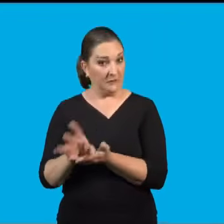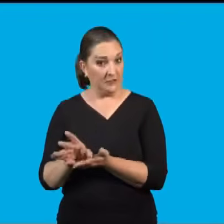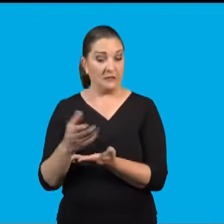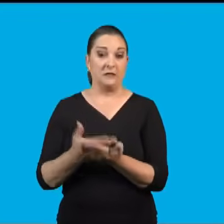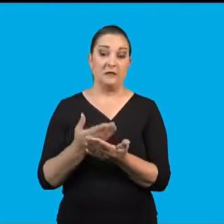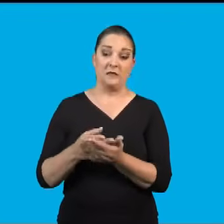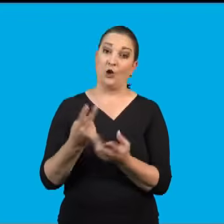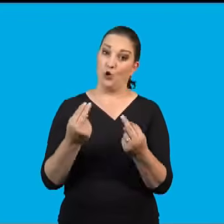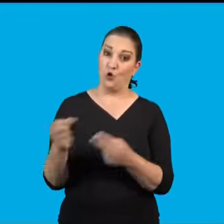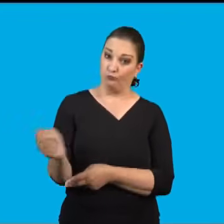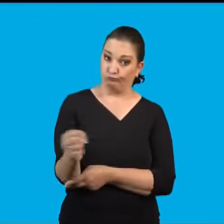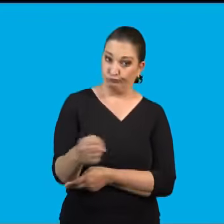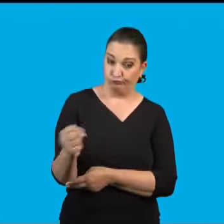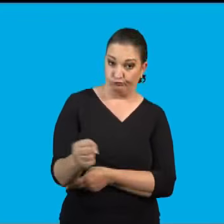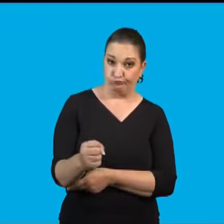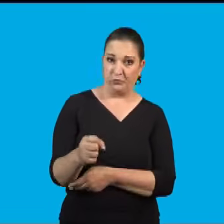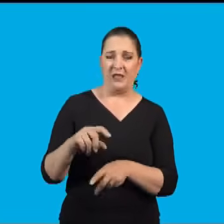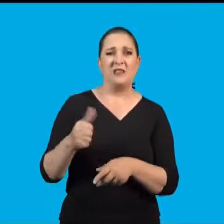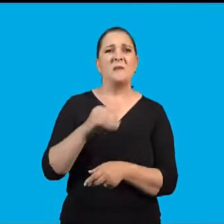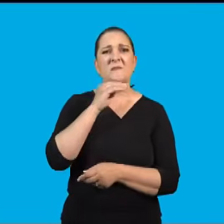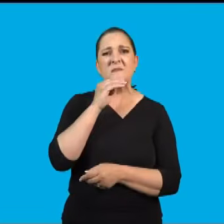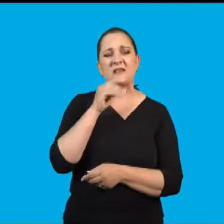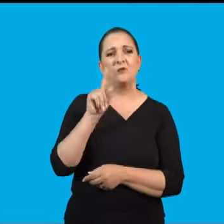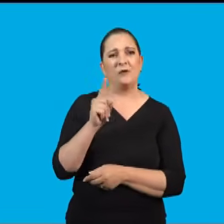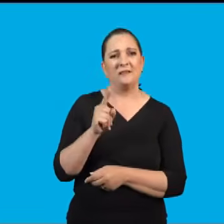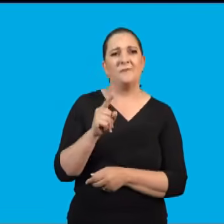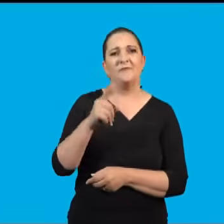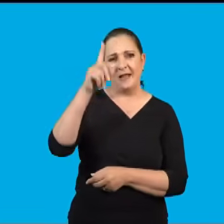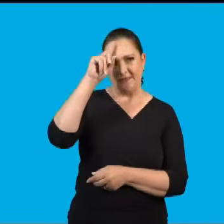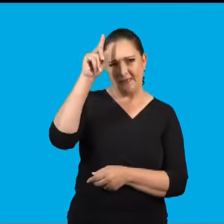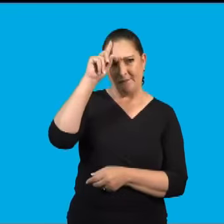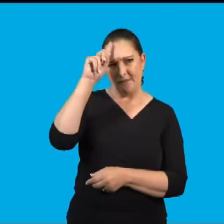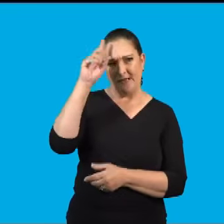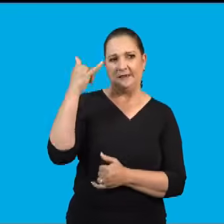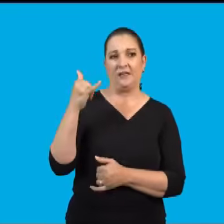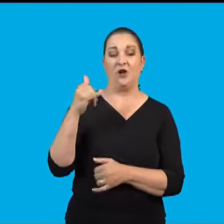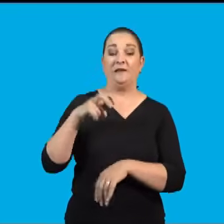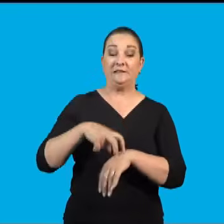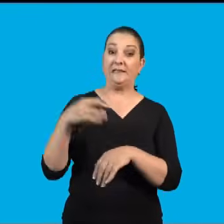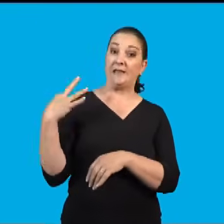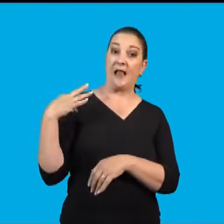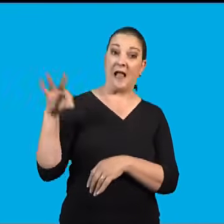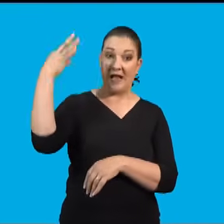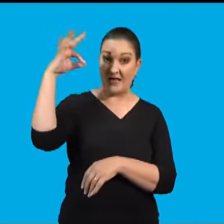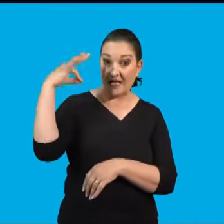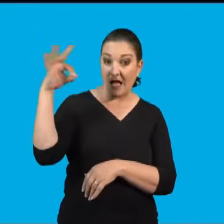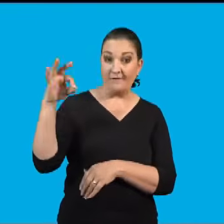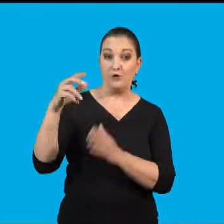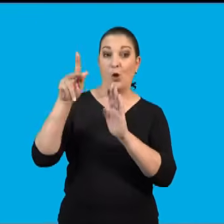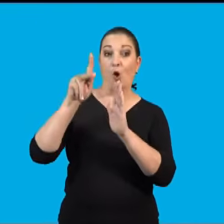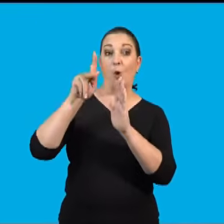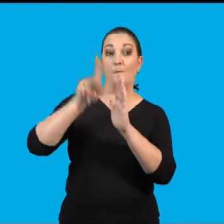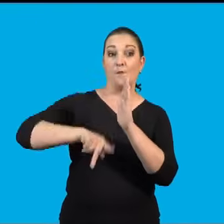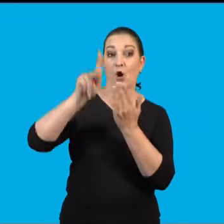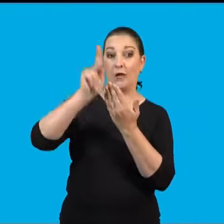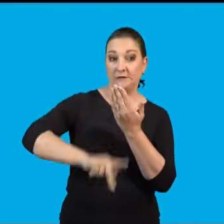could dismiss people, he could appoint new people. It meant that the black councils had to implement government policy rather than